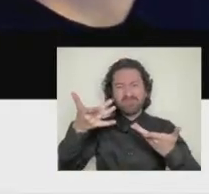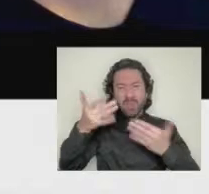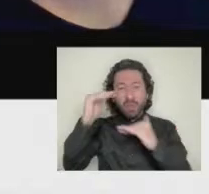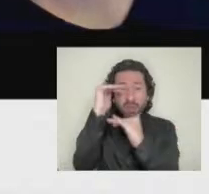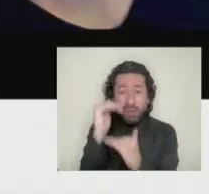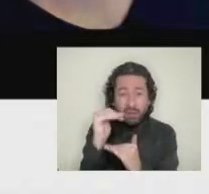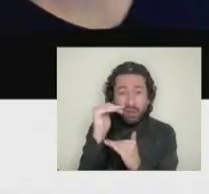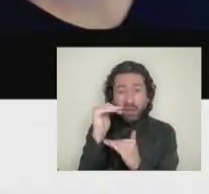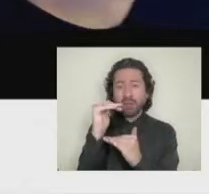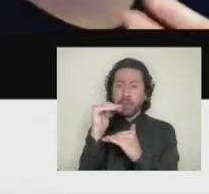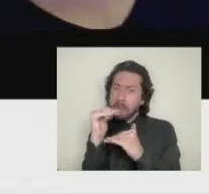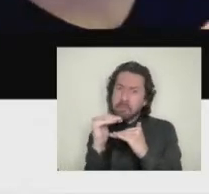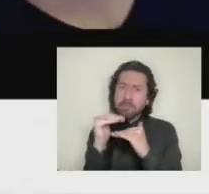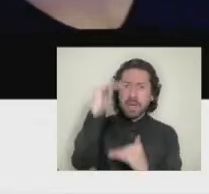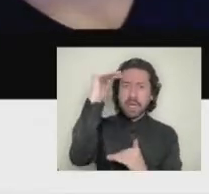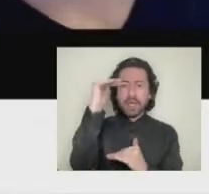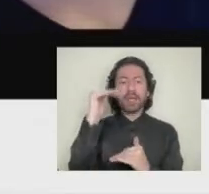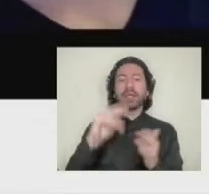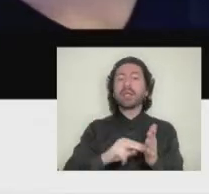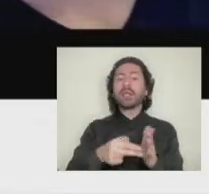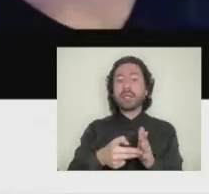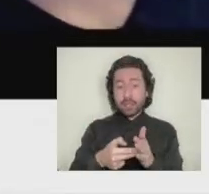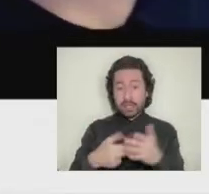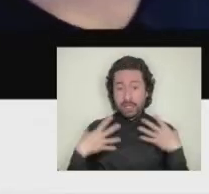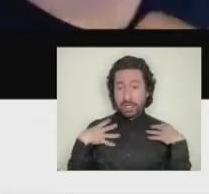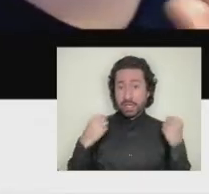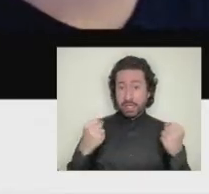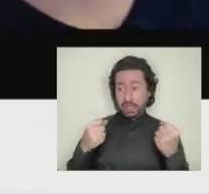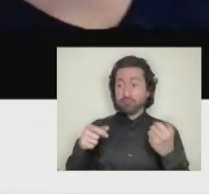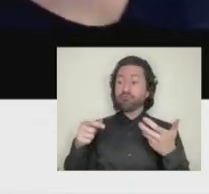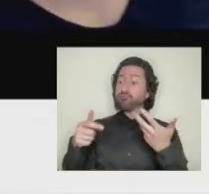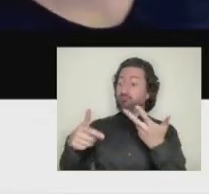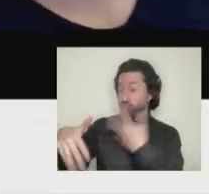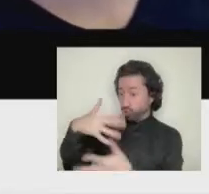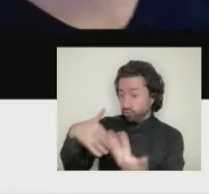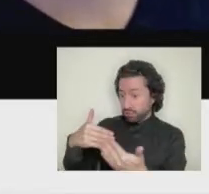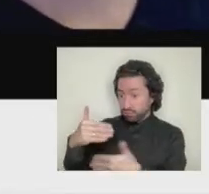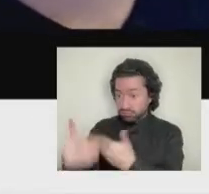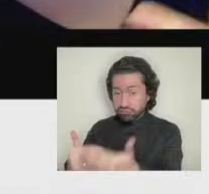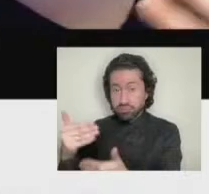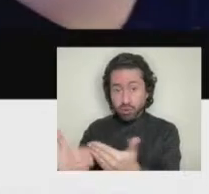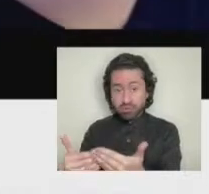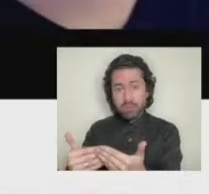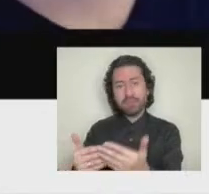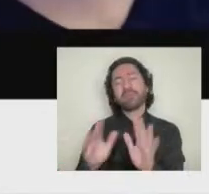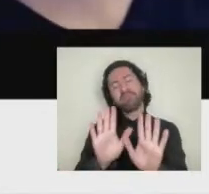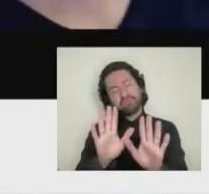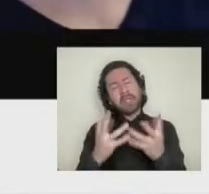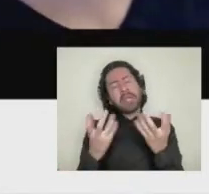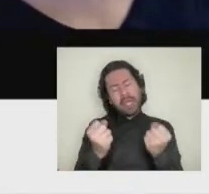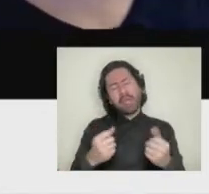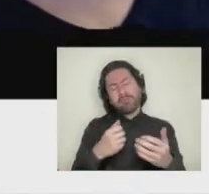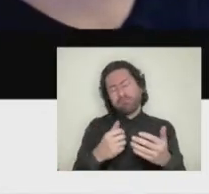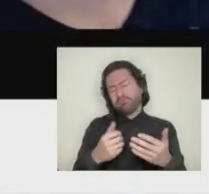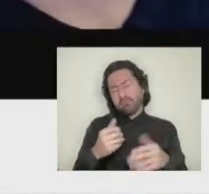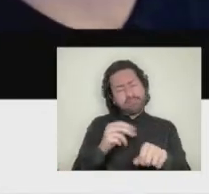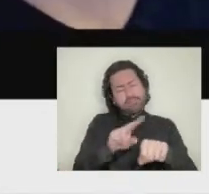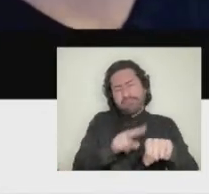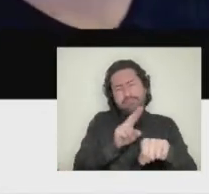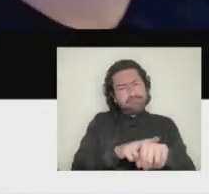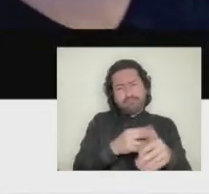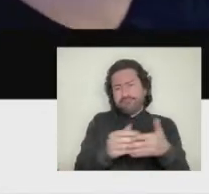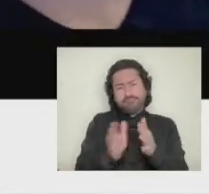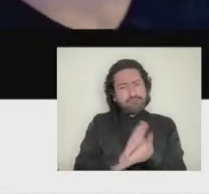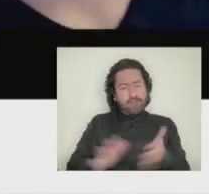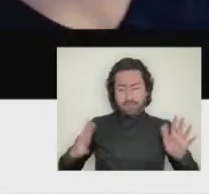limits the concept. In the sense that concept as a social process, undoubtedly biological and behavioral